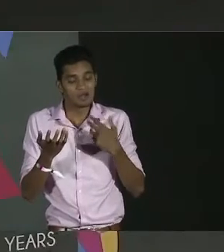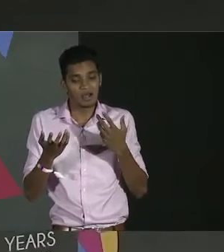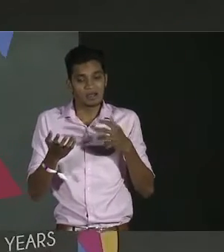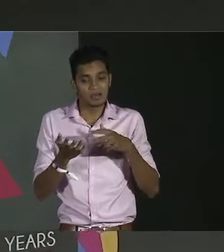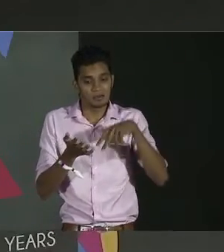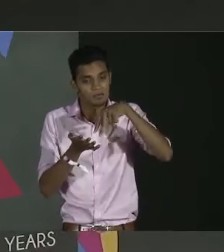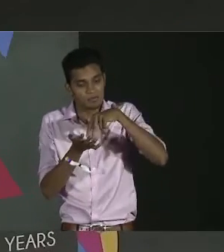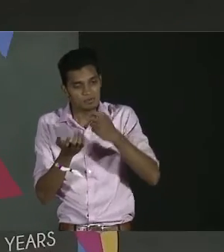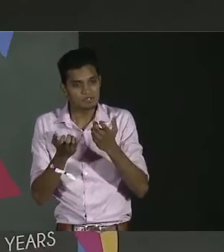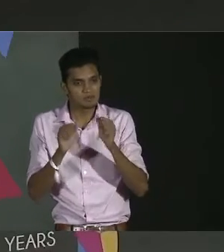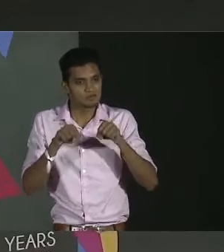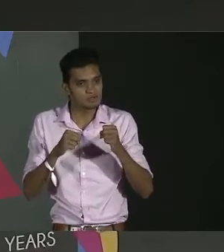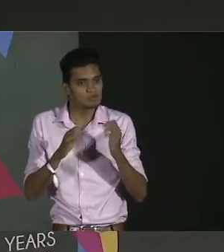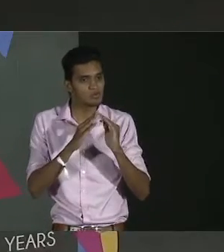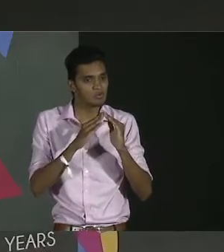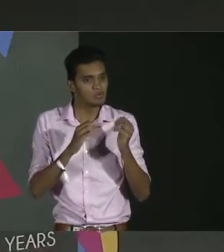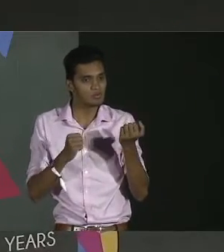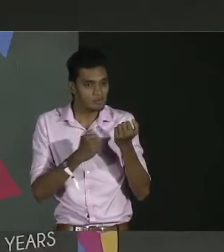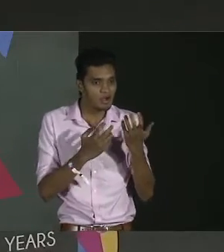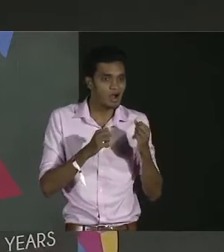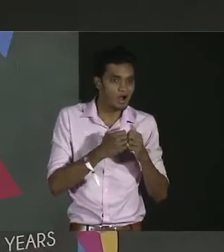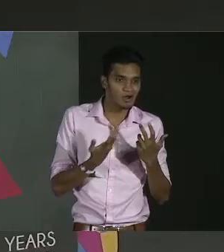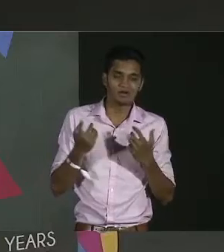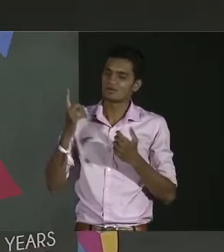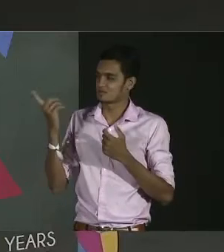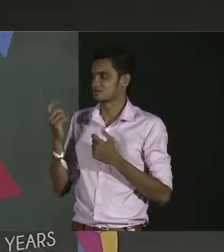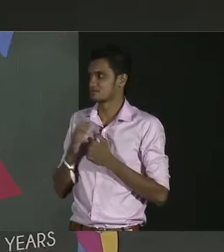recovery. It's almost like I started taking control of my life again.